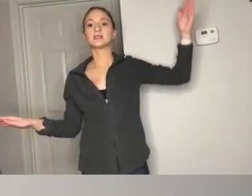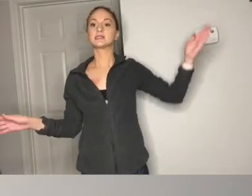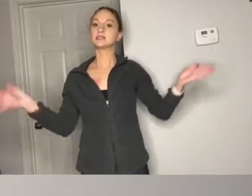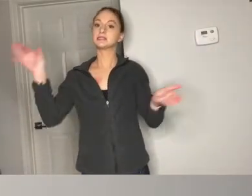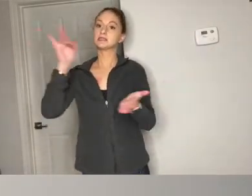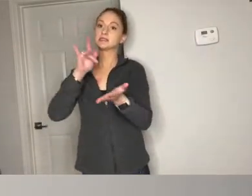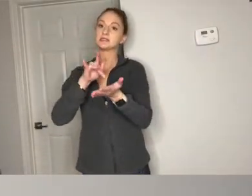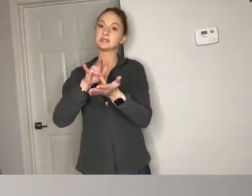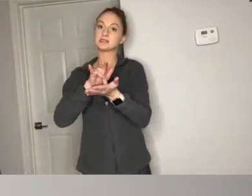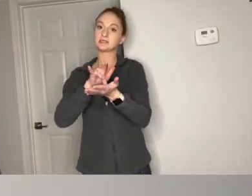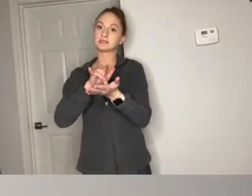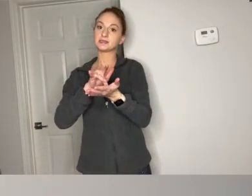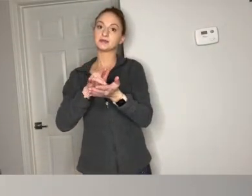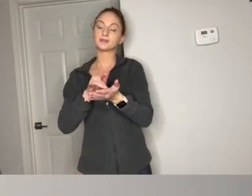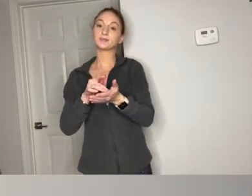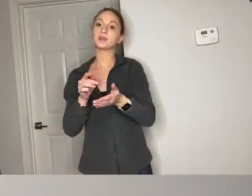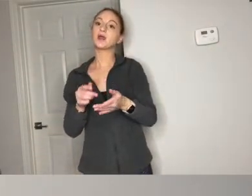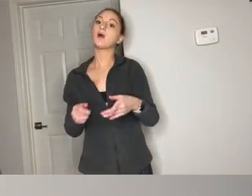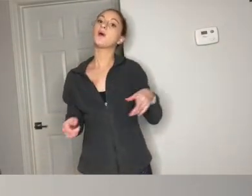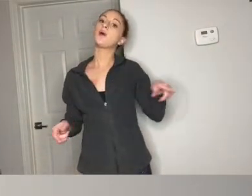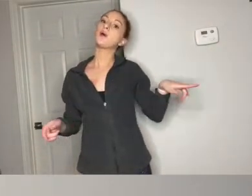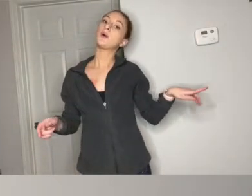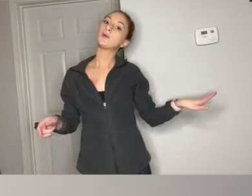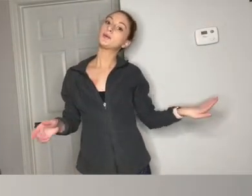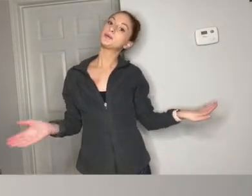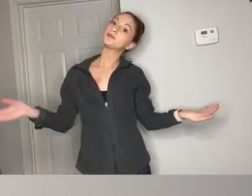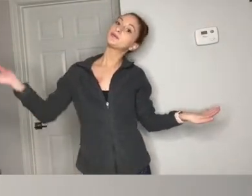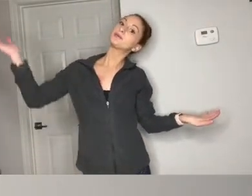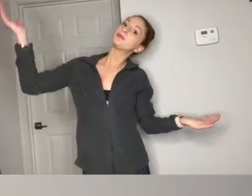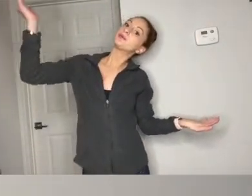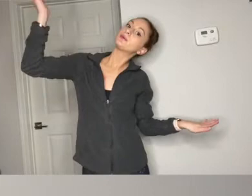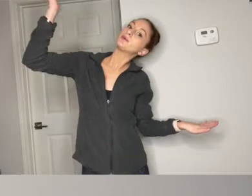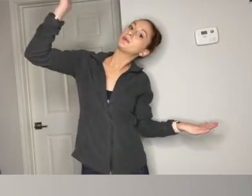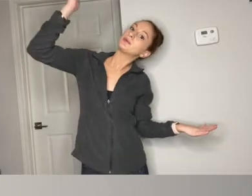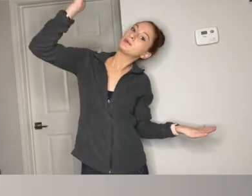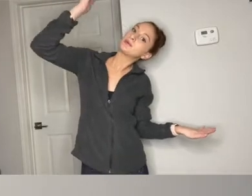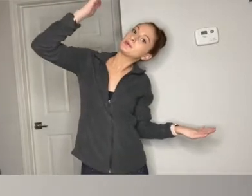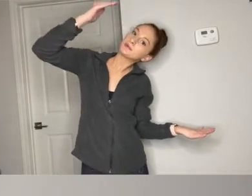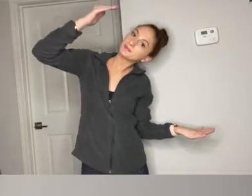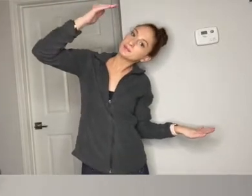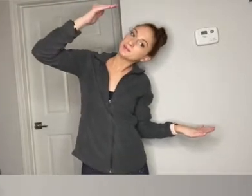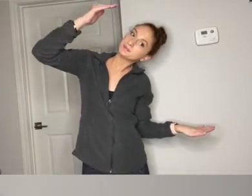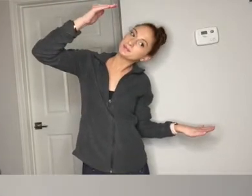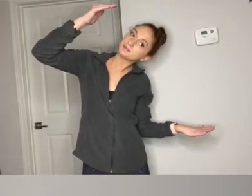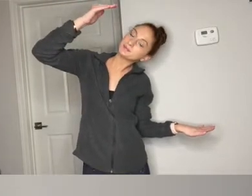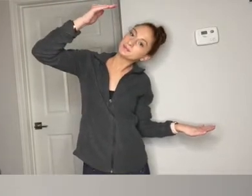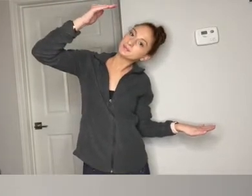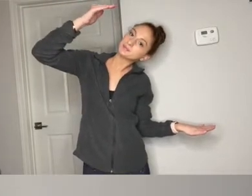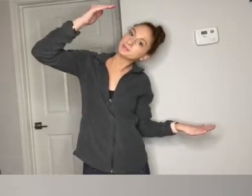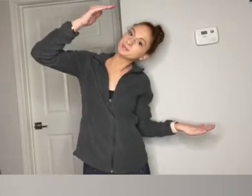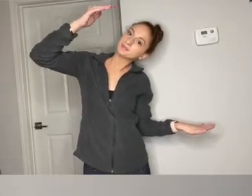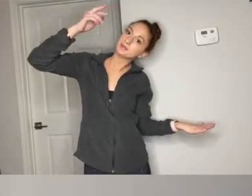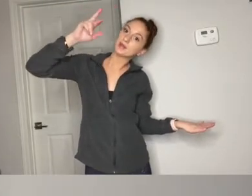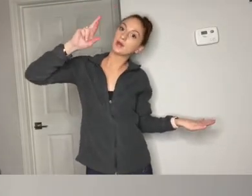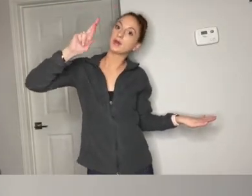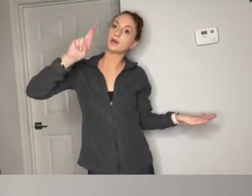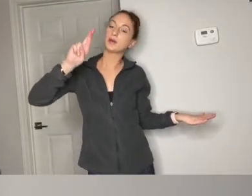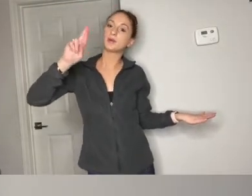And back through center, walk your left fingertips out, bend your left elbow, and reach up and over to the left side with your right